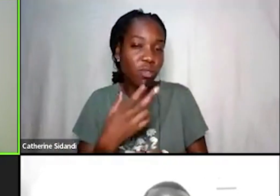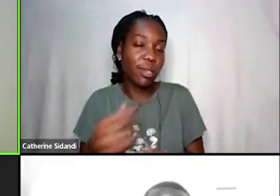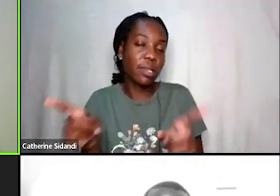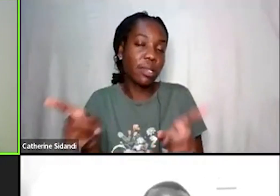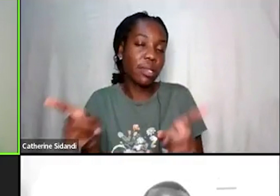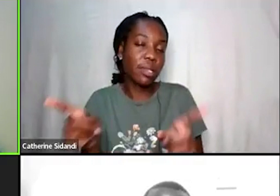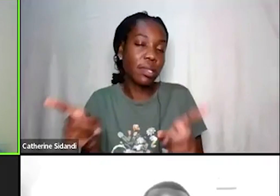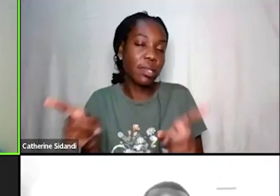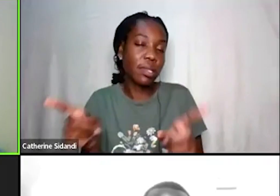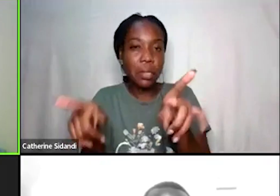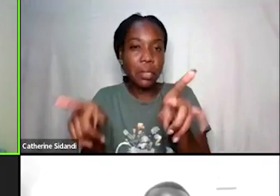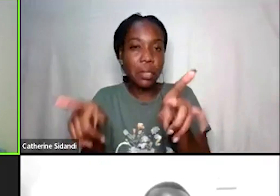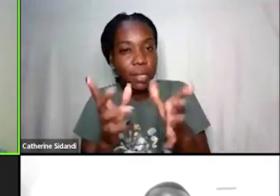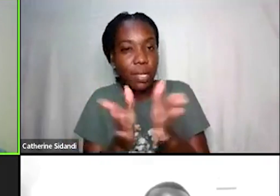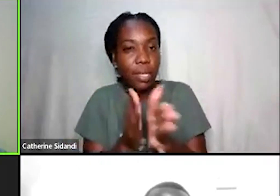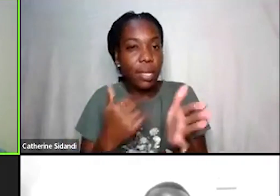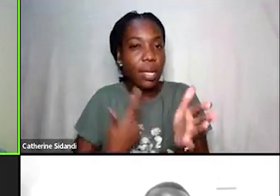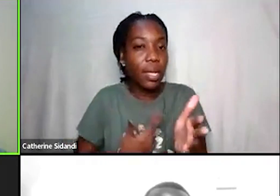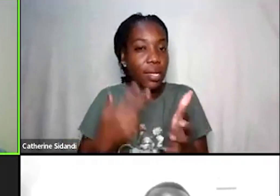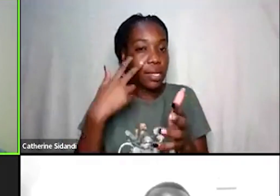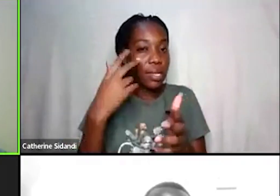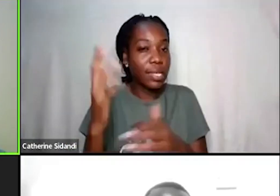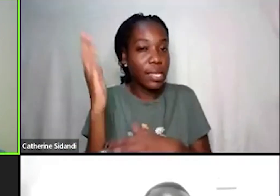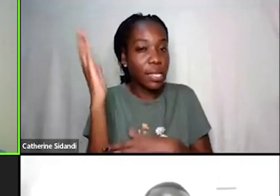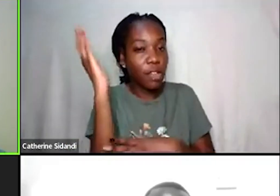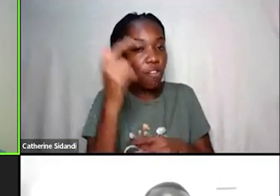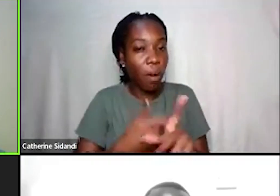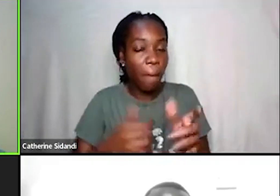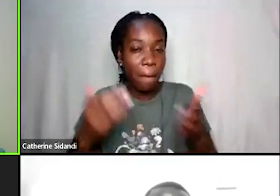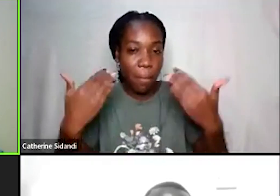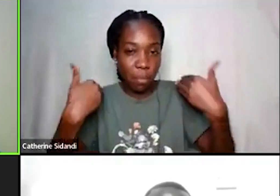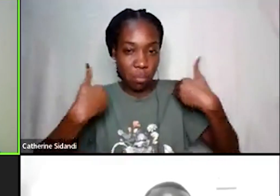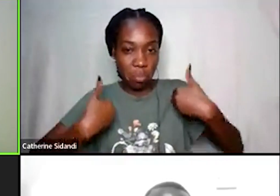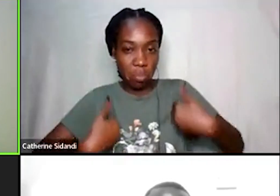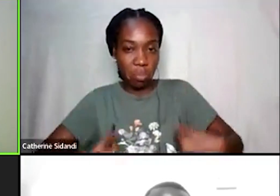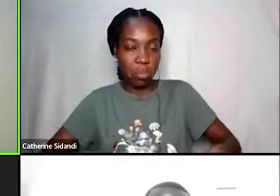at alcoholism direct from a personal